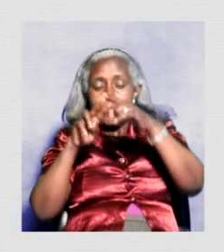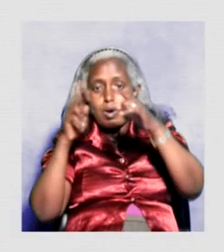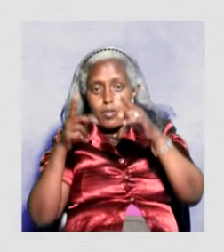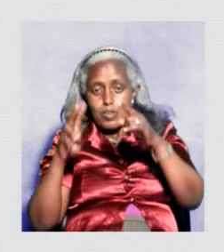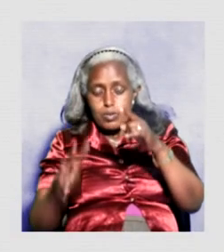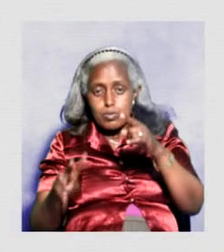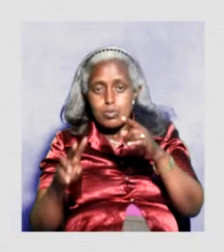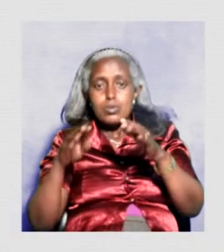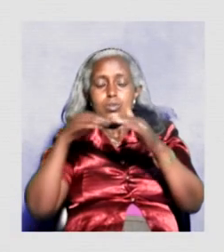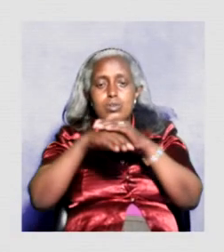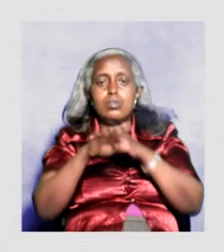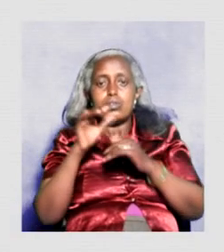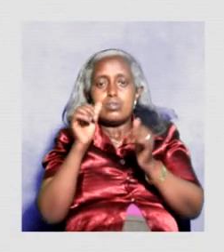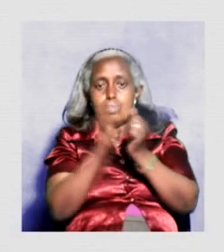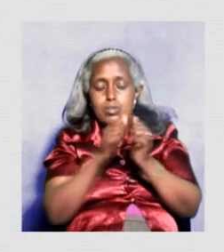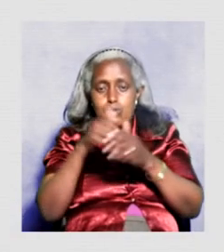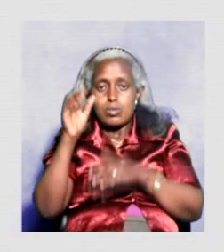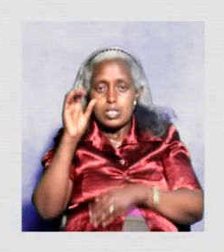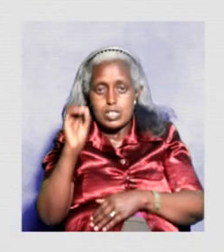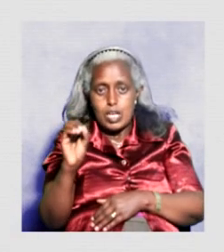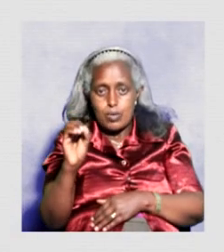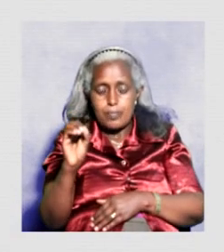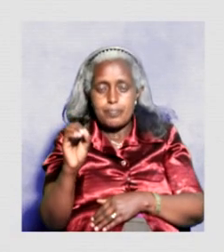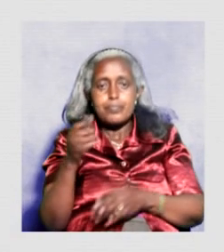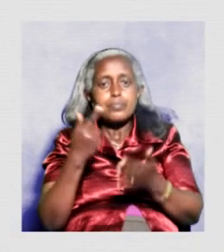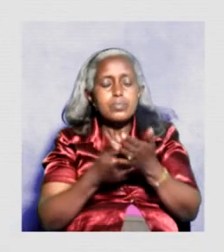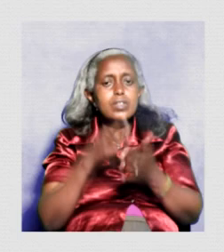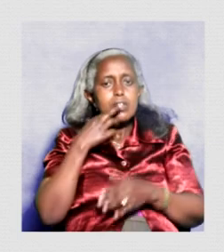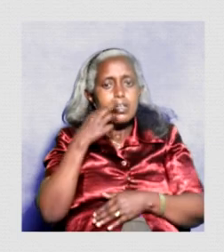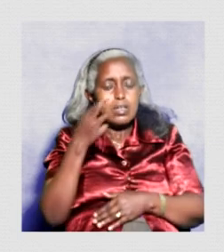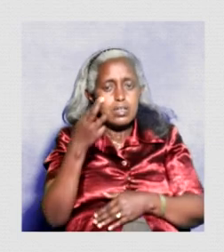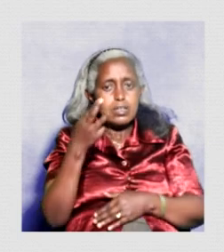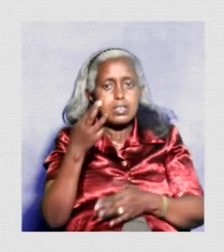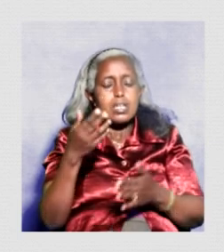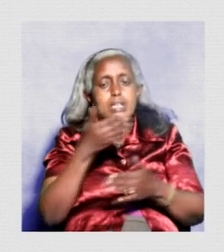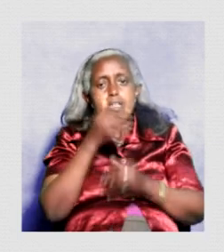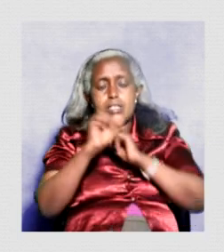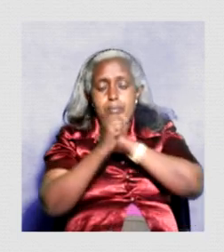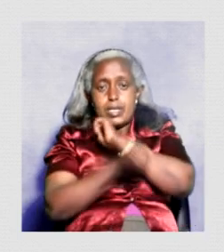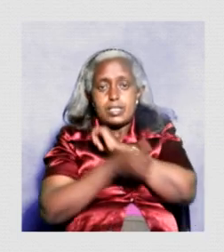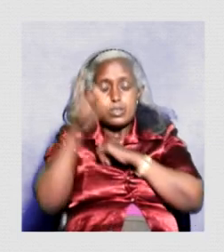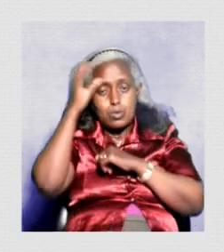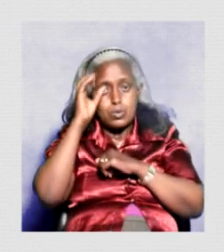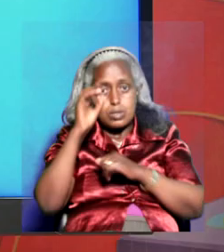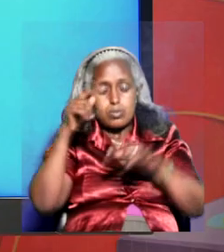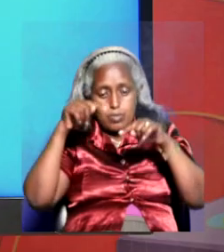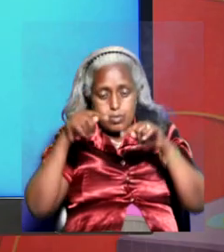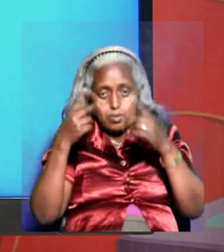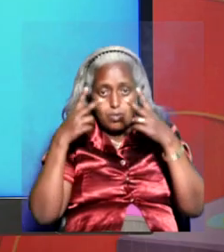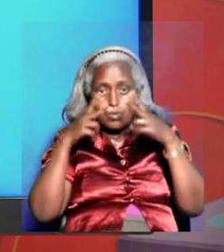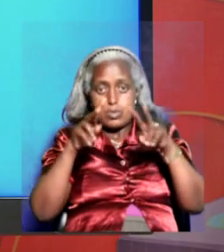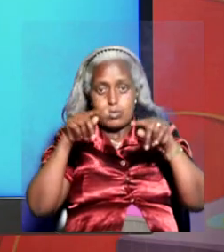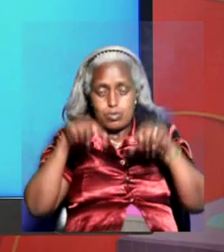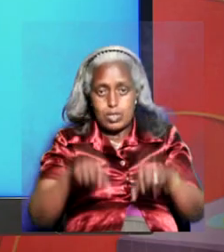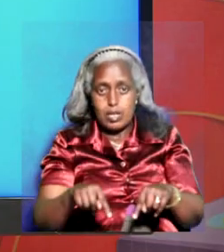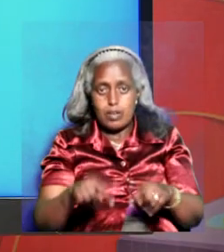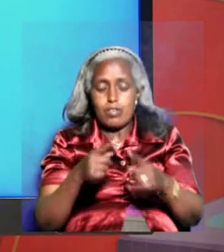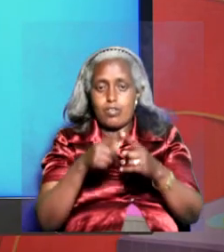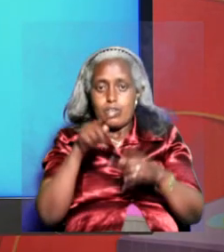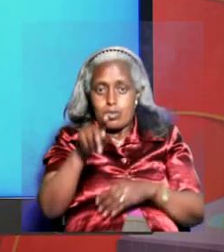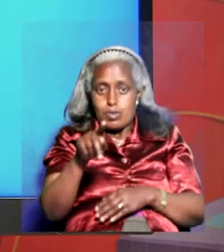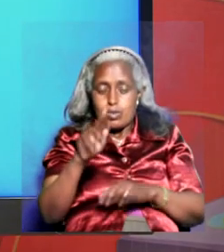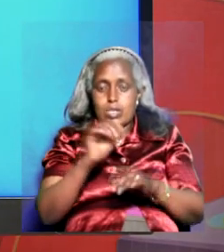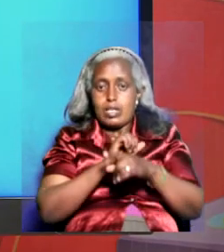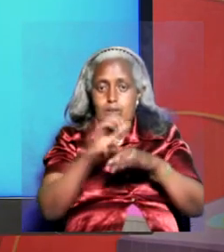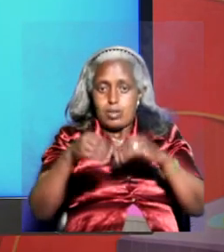without including 0. So these are the basic concepts that we have seen today. So for you, I'll